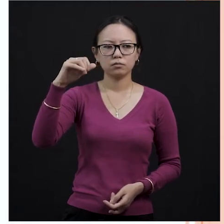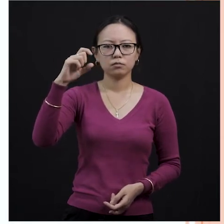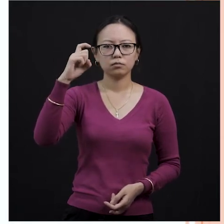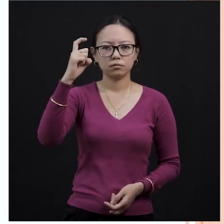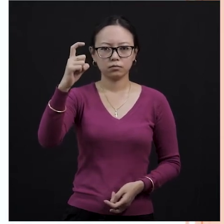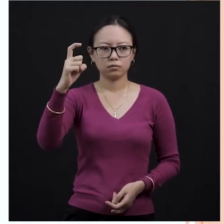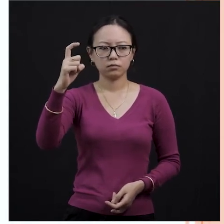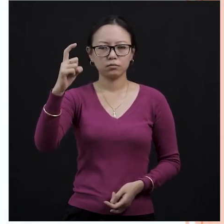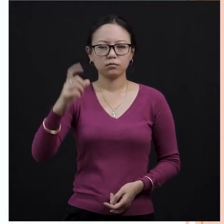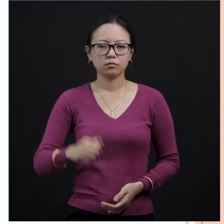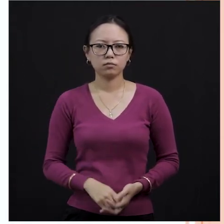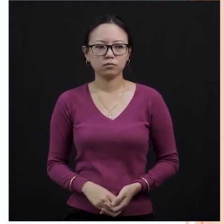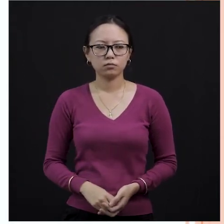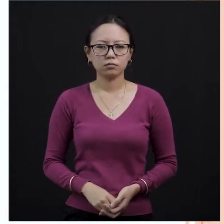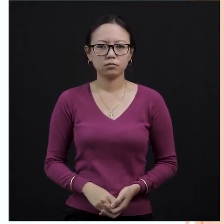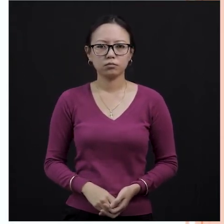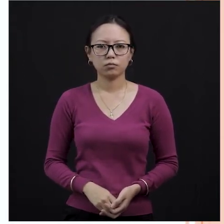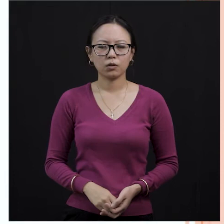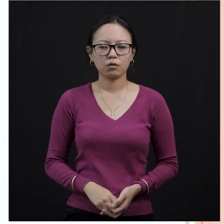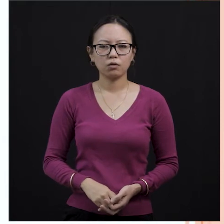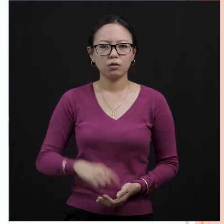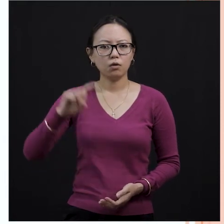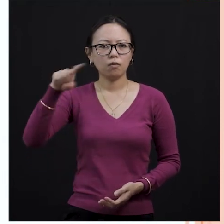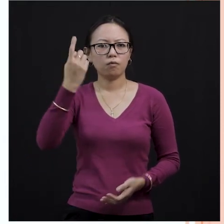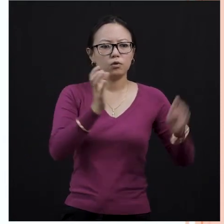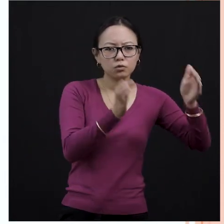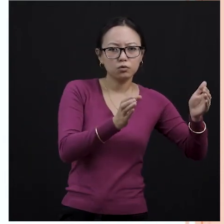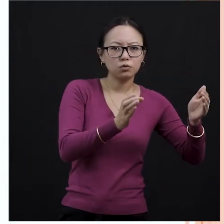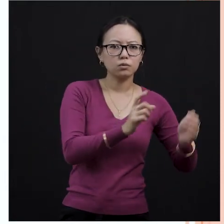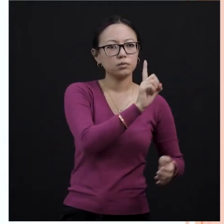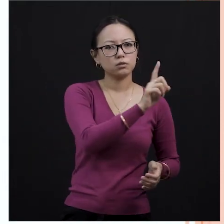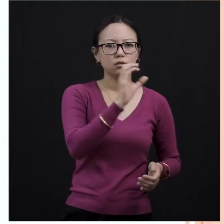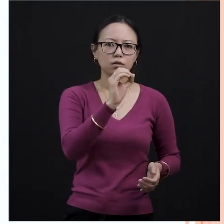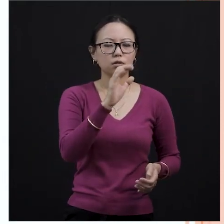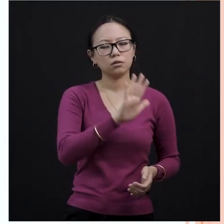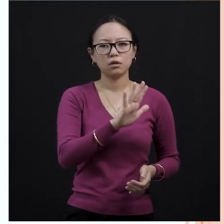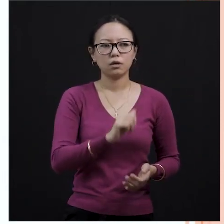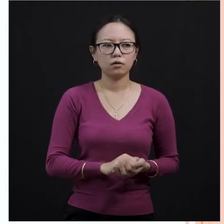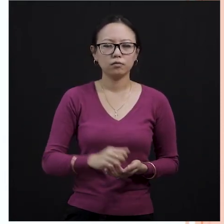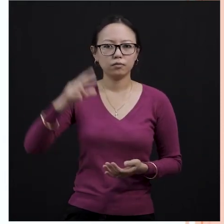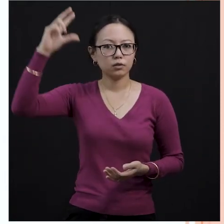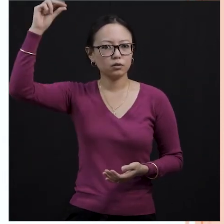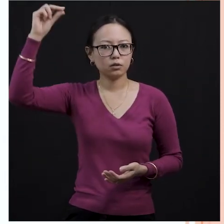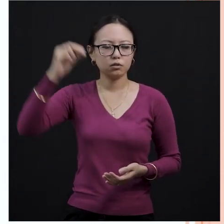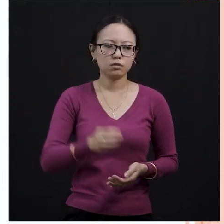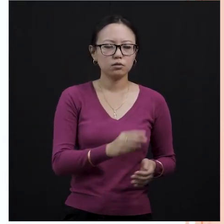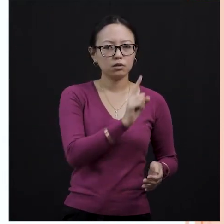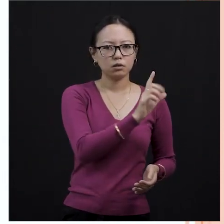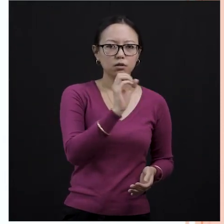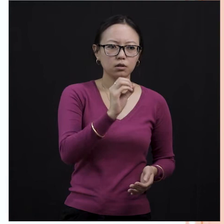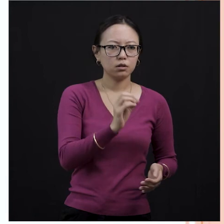6, and 7. Now these stars are only 7 in number. They are less than 10. We